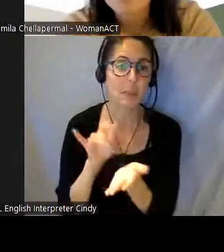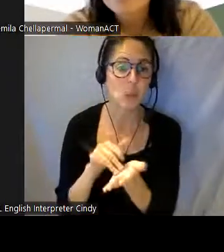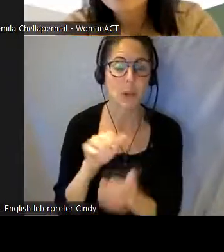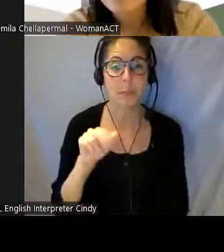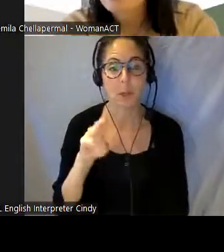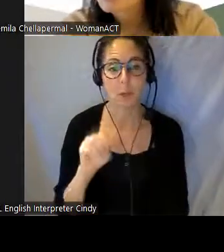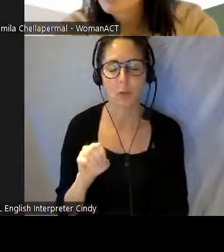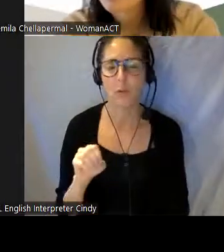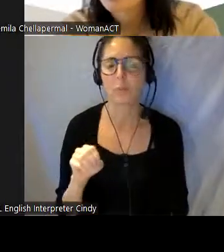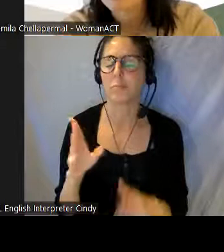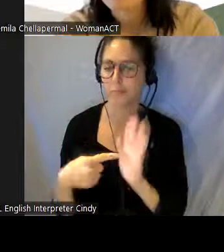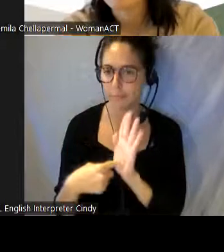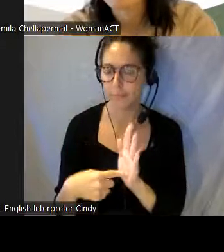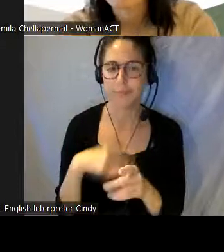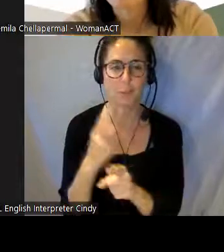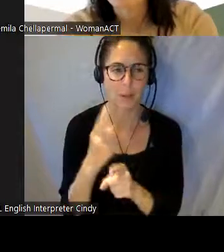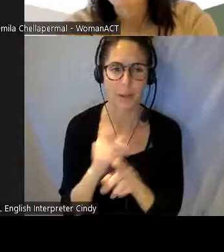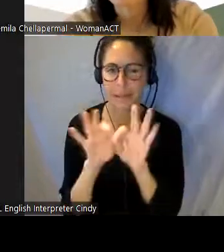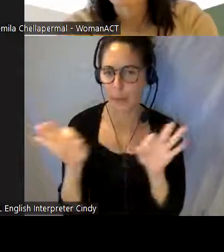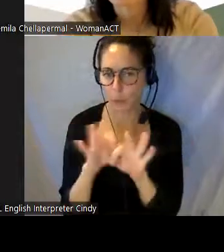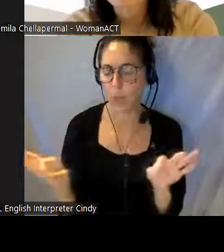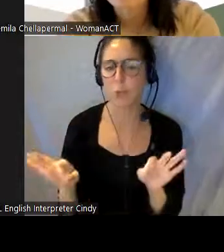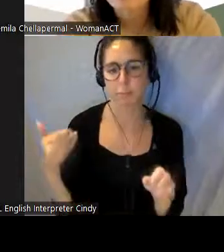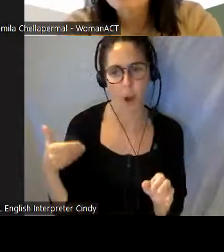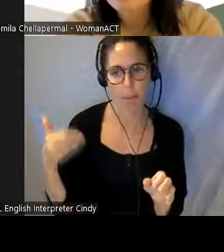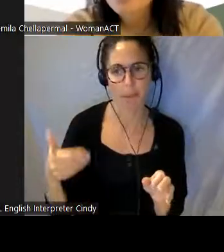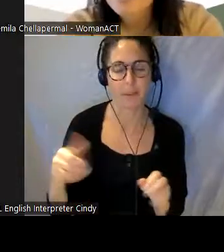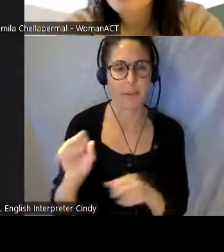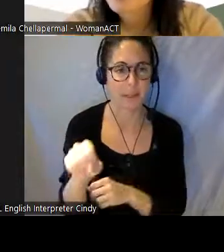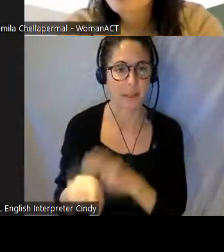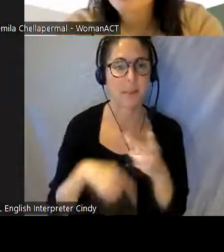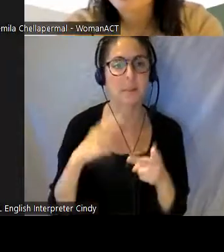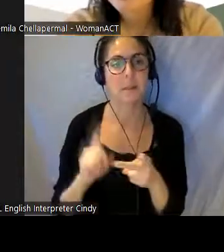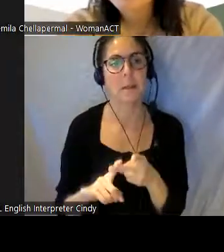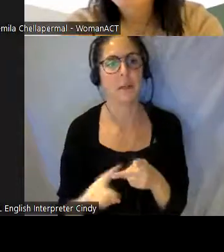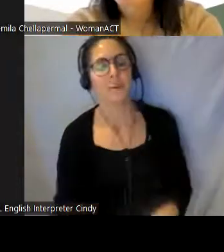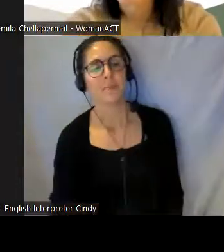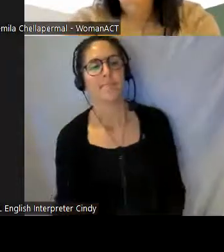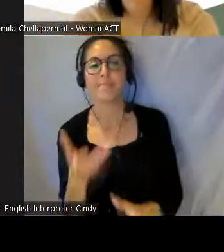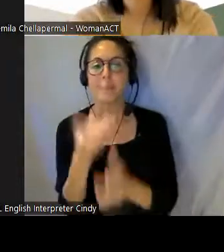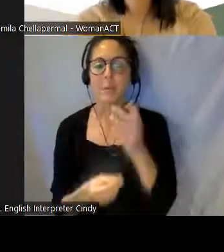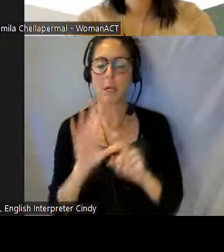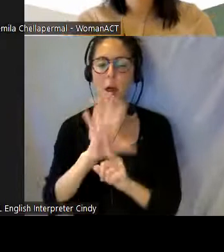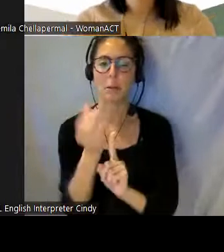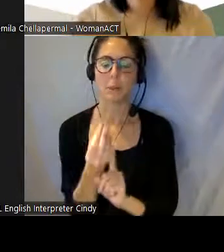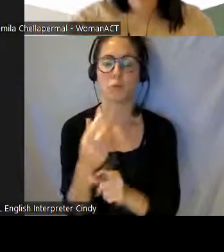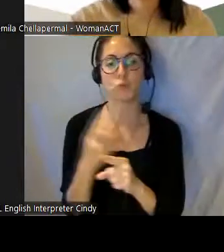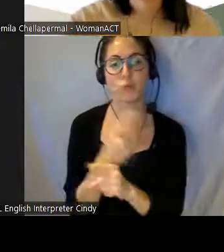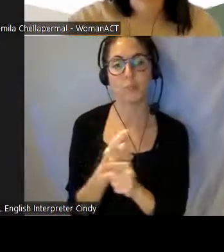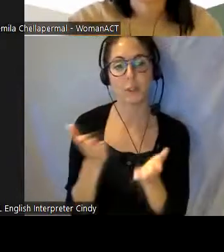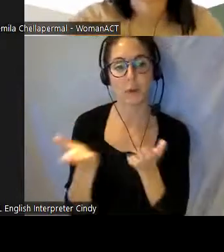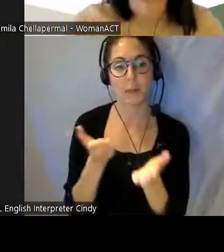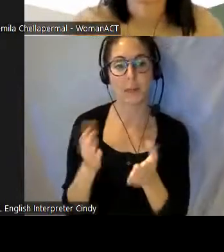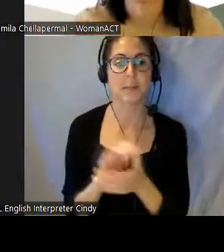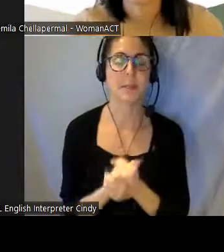them. So language barriers was the most common. Lack of culturally competent services. So senior women